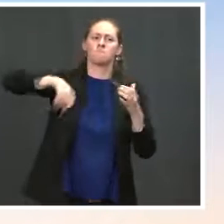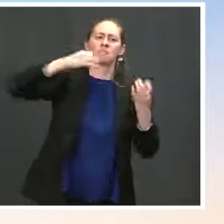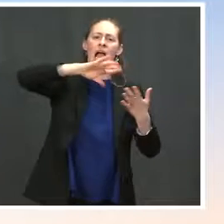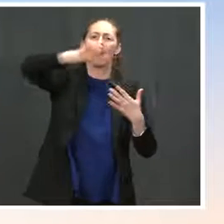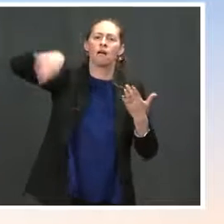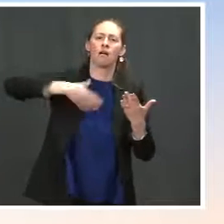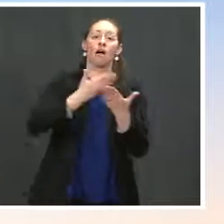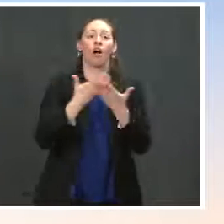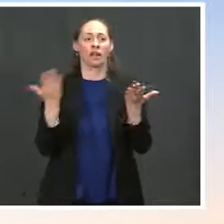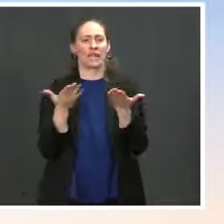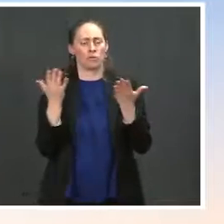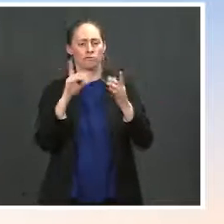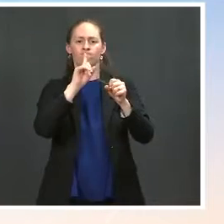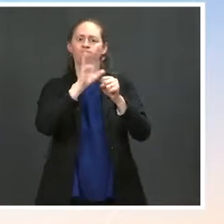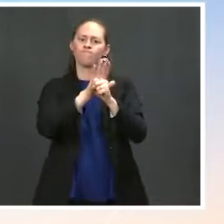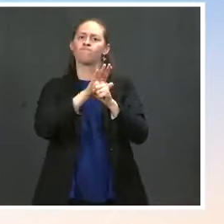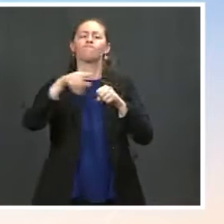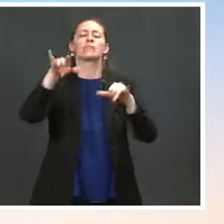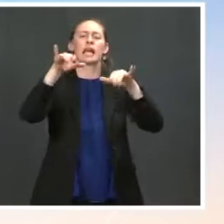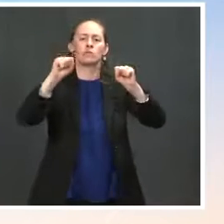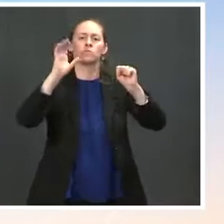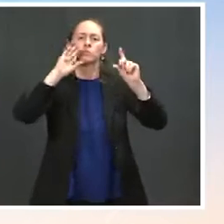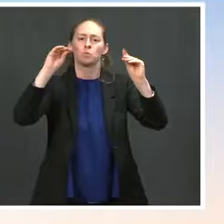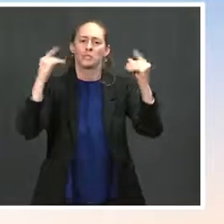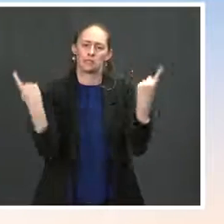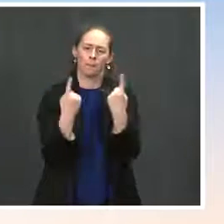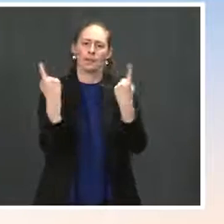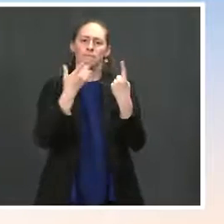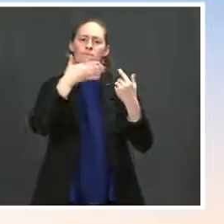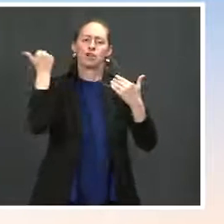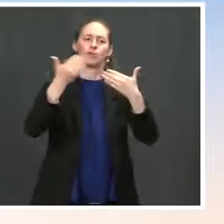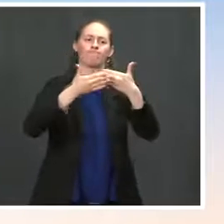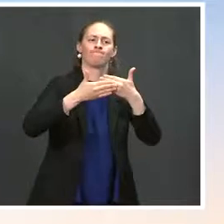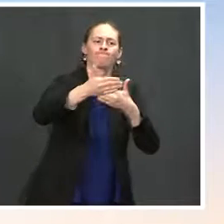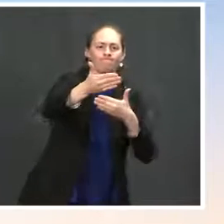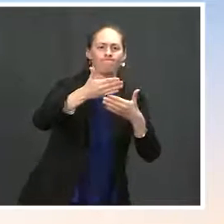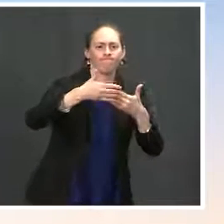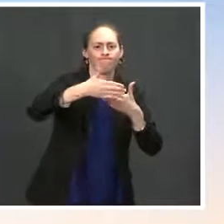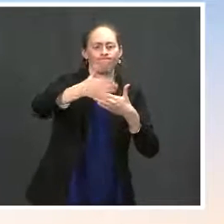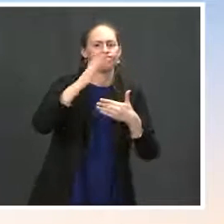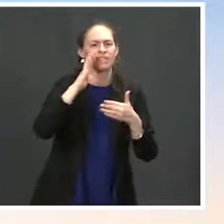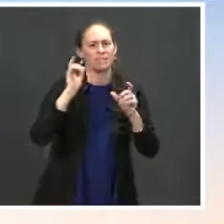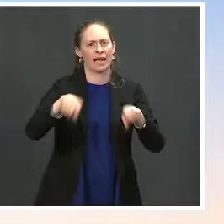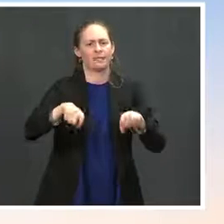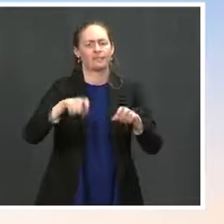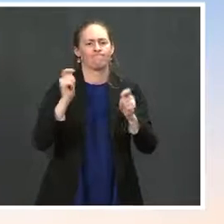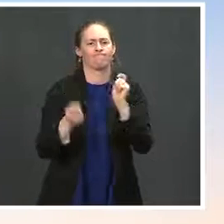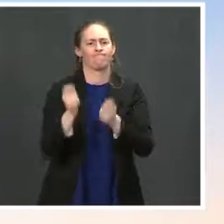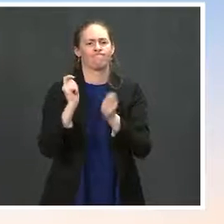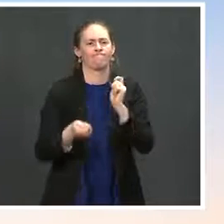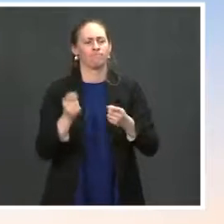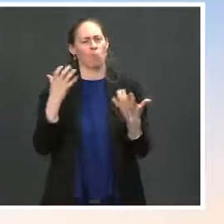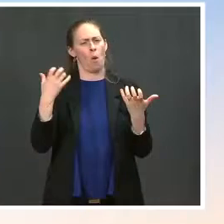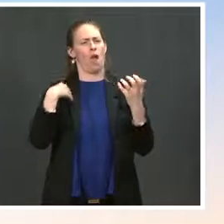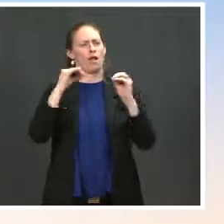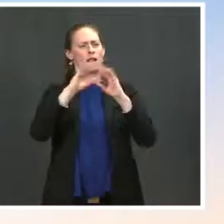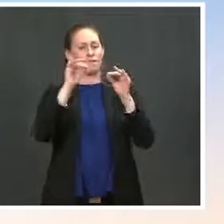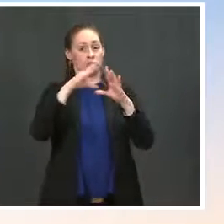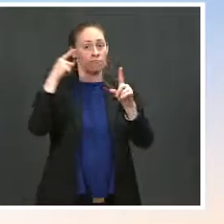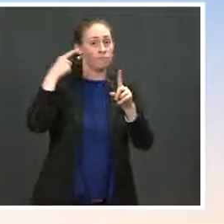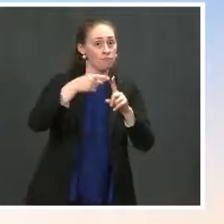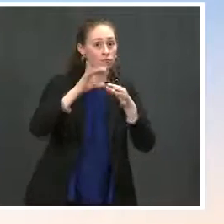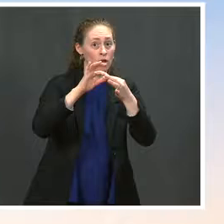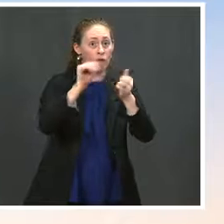So that's our job, is to clarify it over the course of these next weeks and months. I just clarify very quickly, Japan said they'd